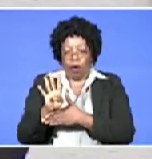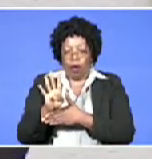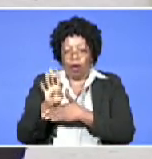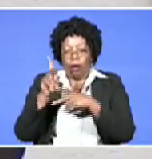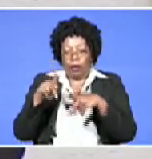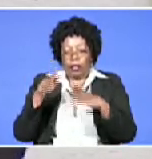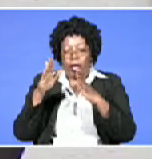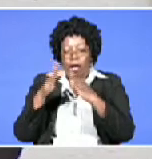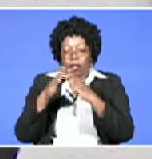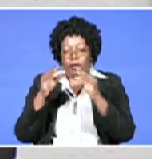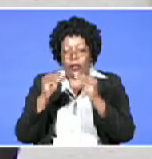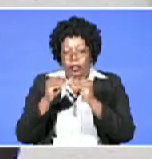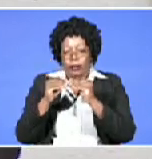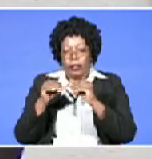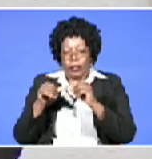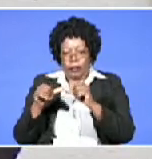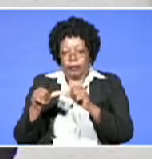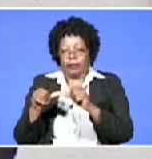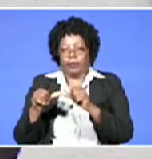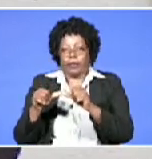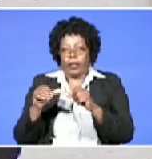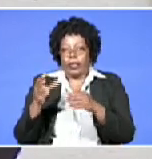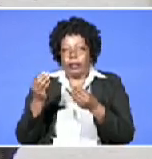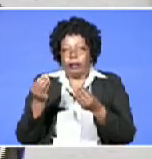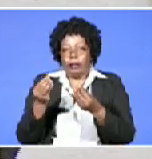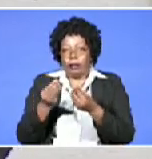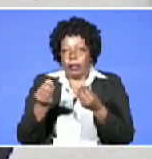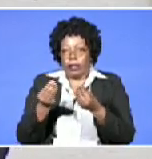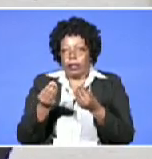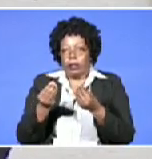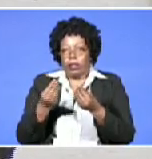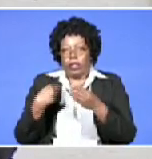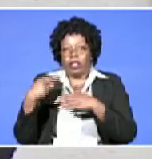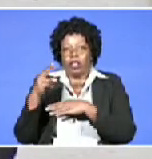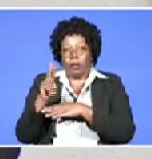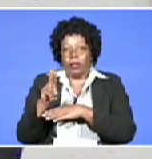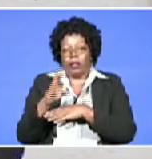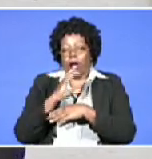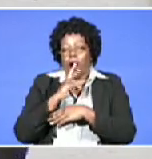the House of Assembly are ring-fenced, and therefore their nominations are assured.